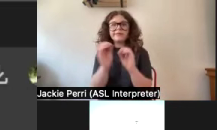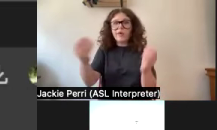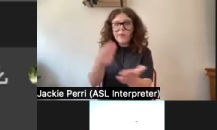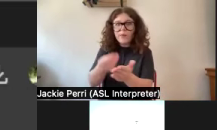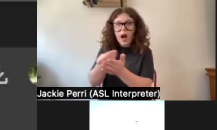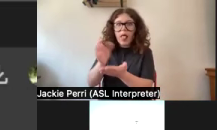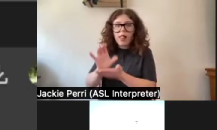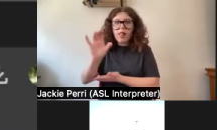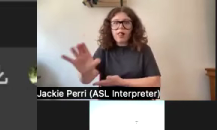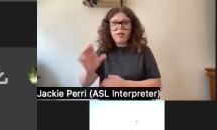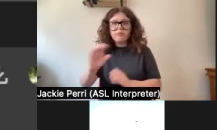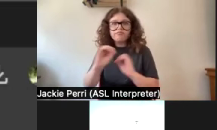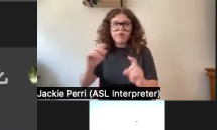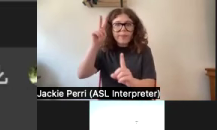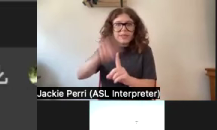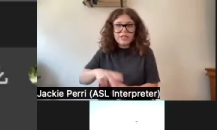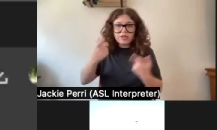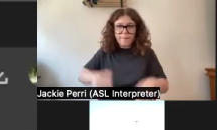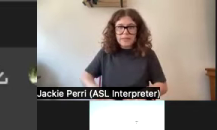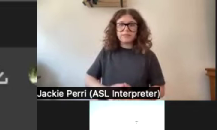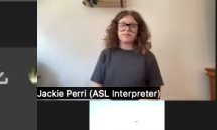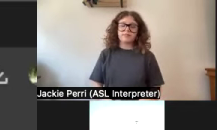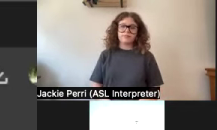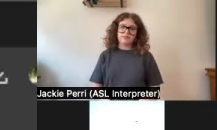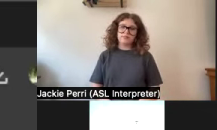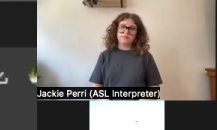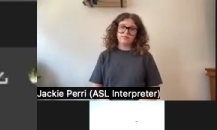implemented, and that the rationale is because there isn't funding.